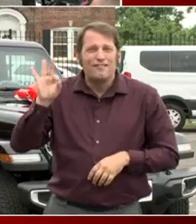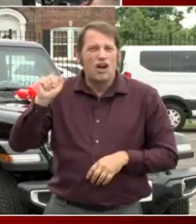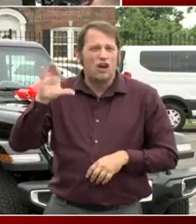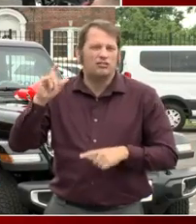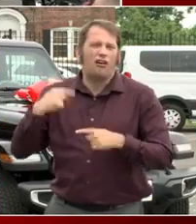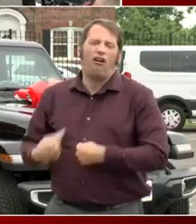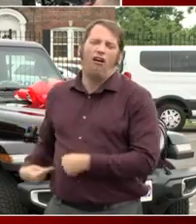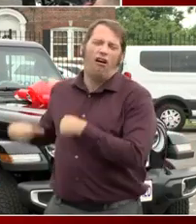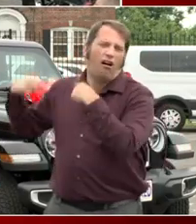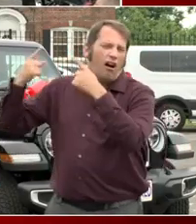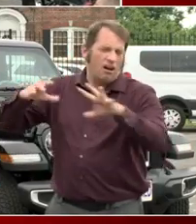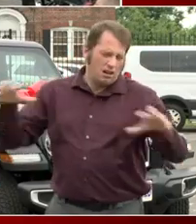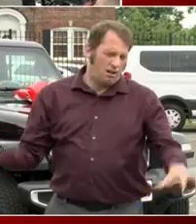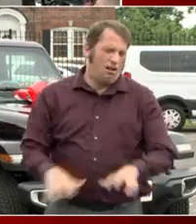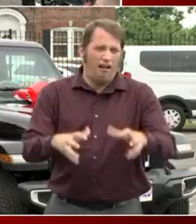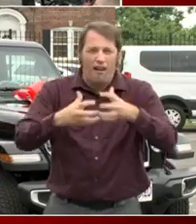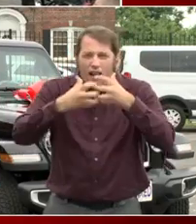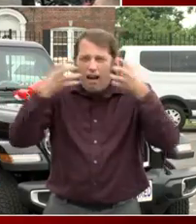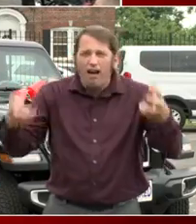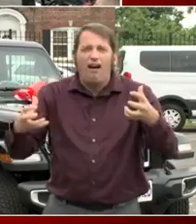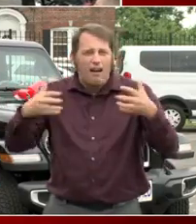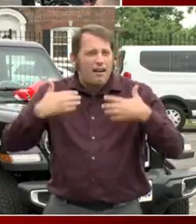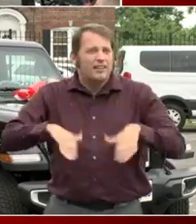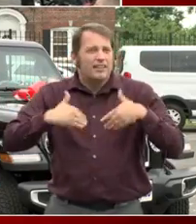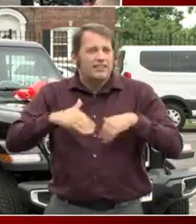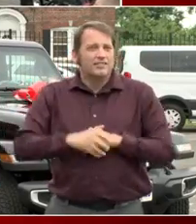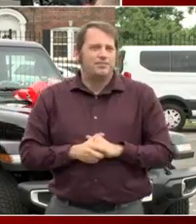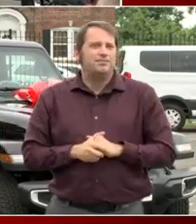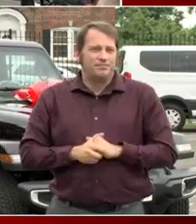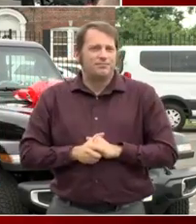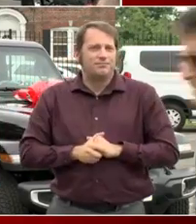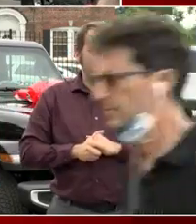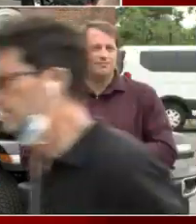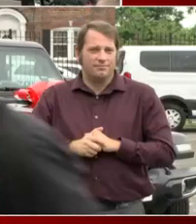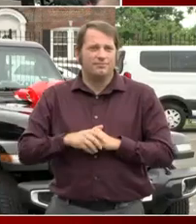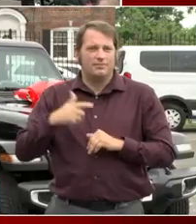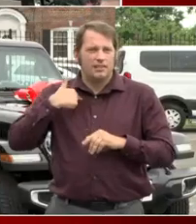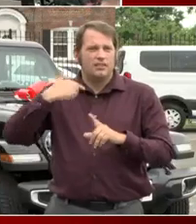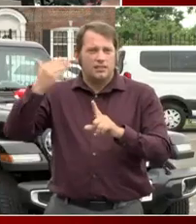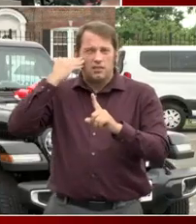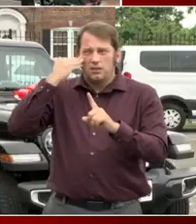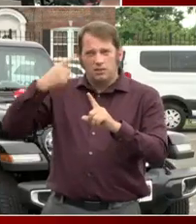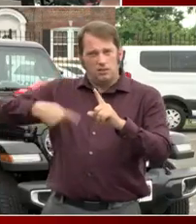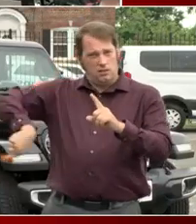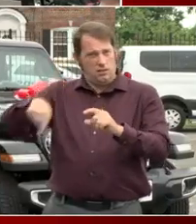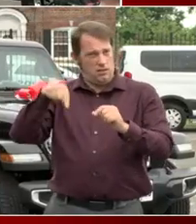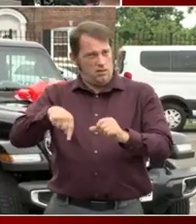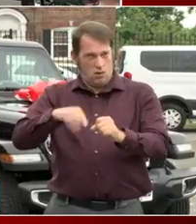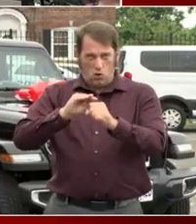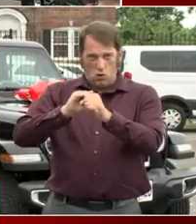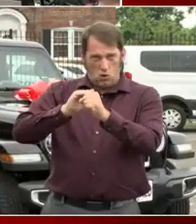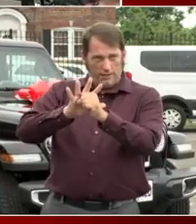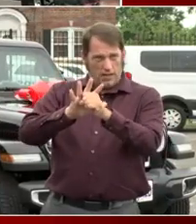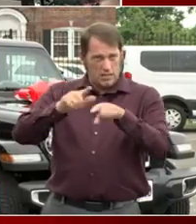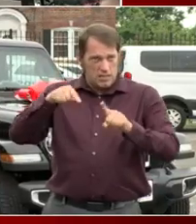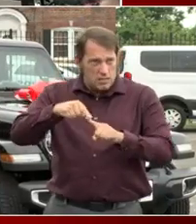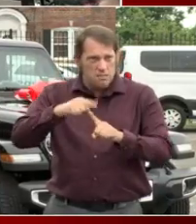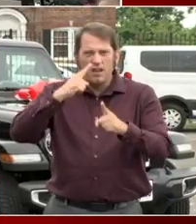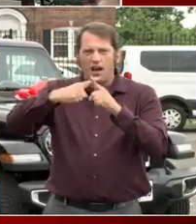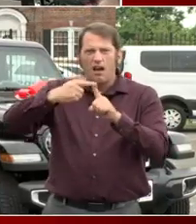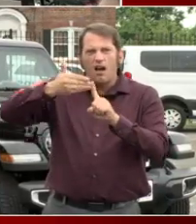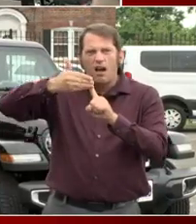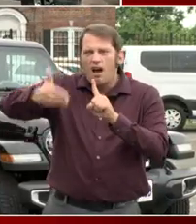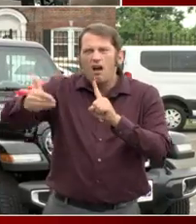Dr. Fauci, we know that your leadership, not just on COVID, but on so many infectious diseases, have